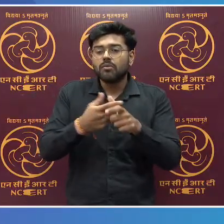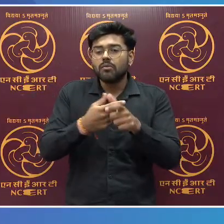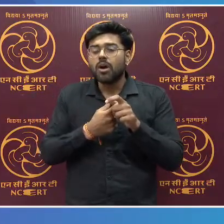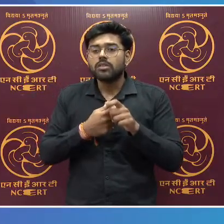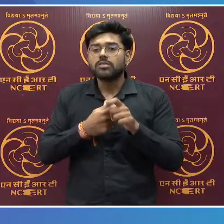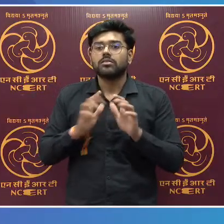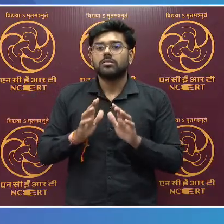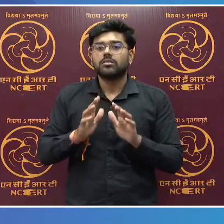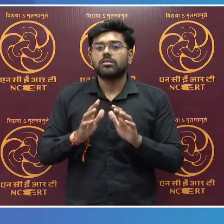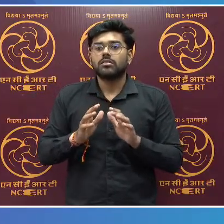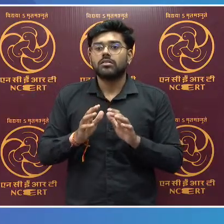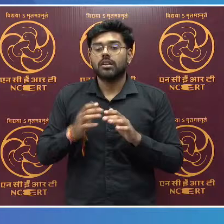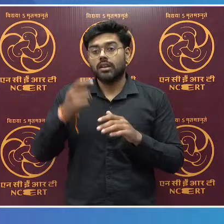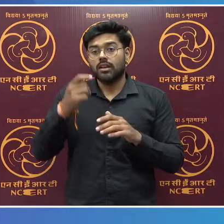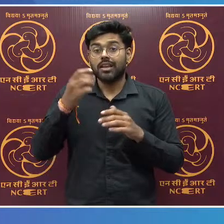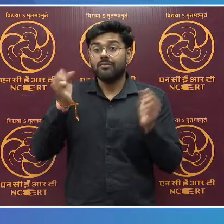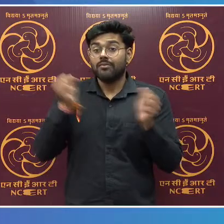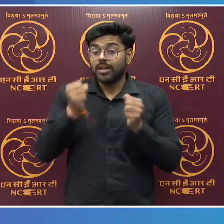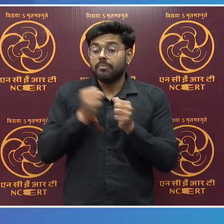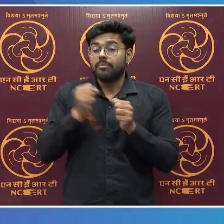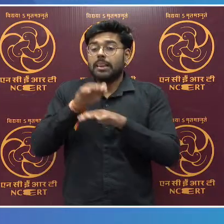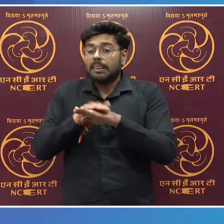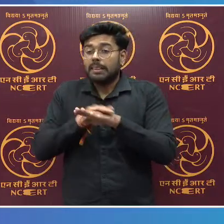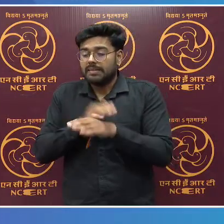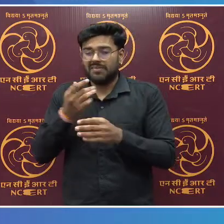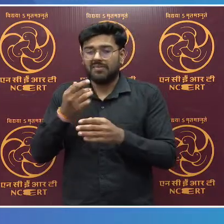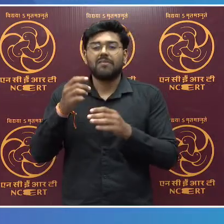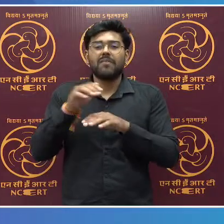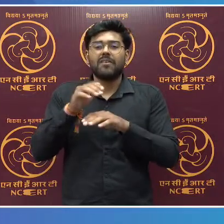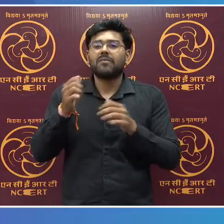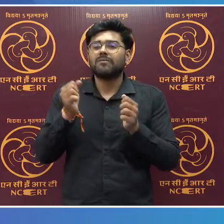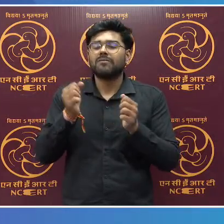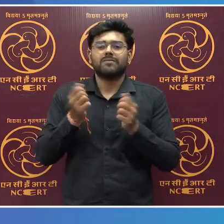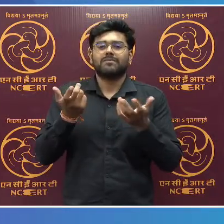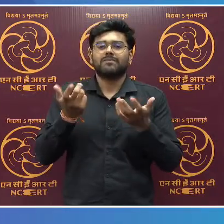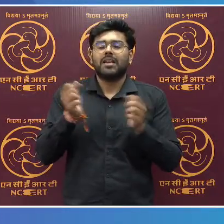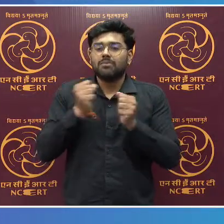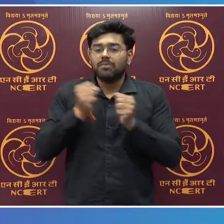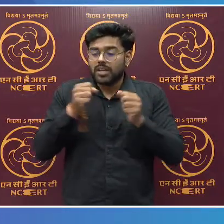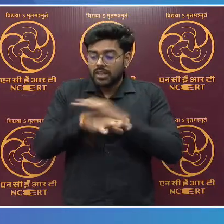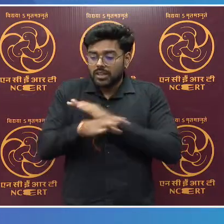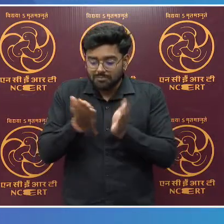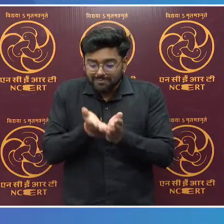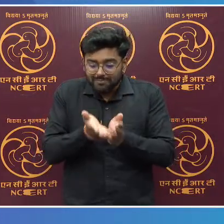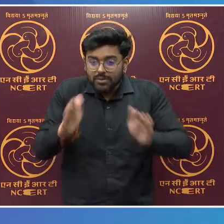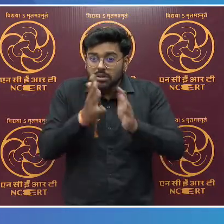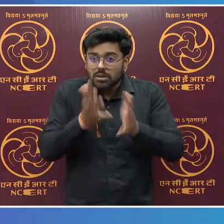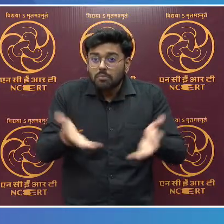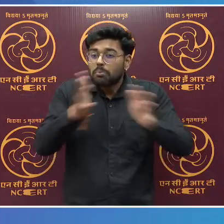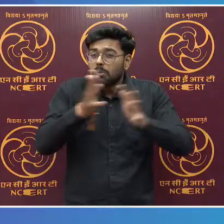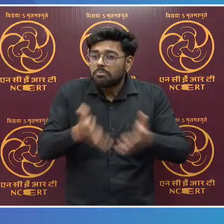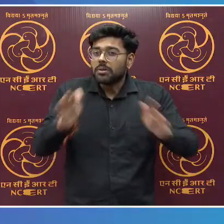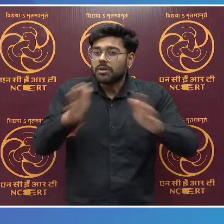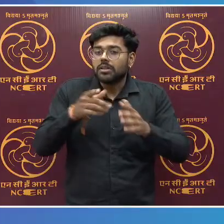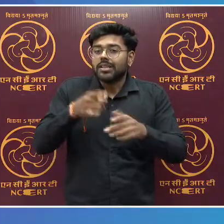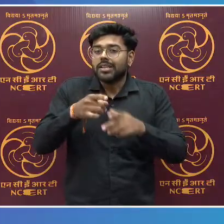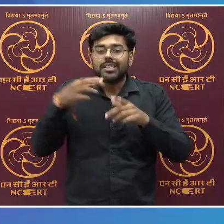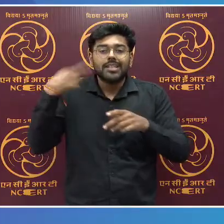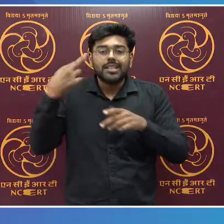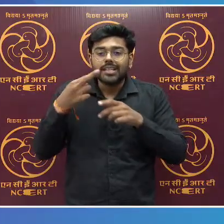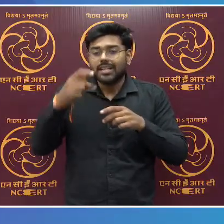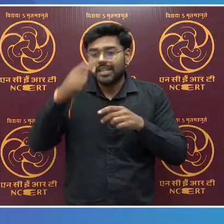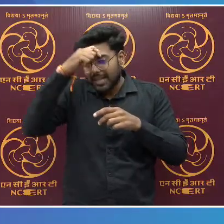rate as compared to winters. Winters, you need to cover up that vessel with so many layers so that the temperature is